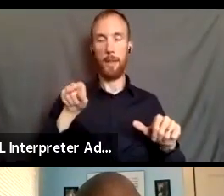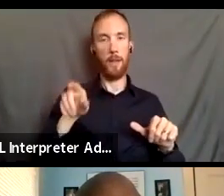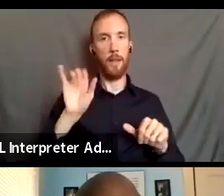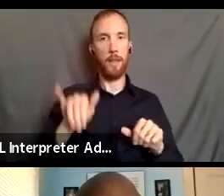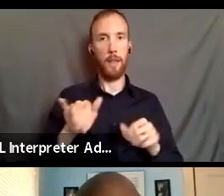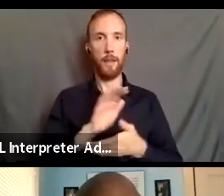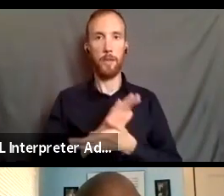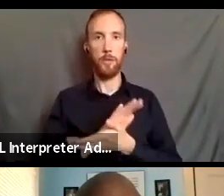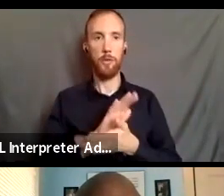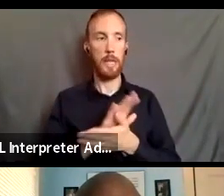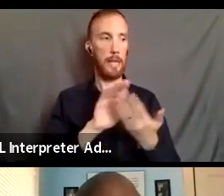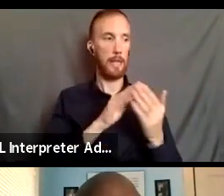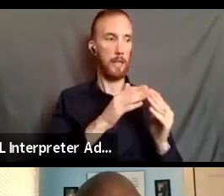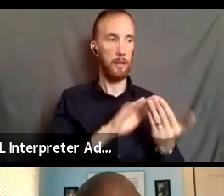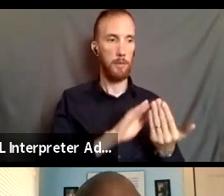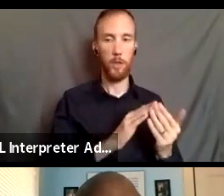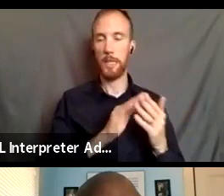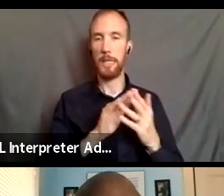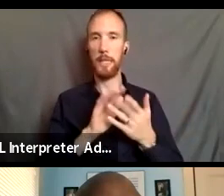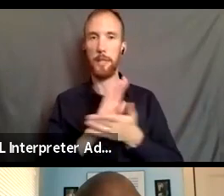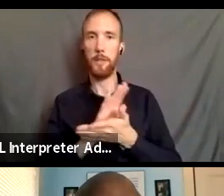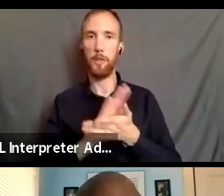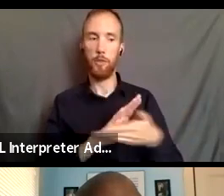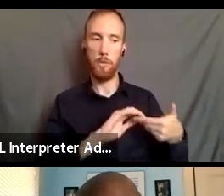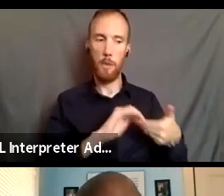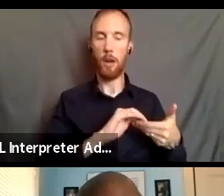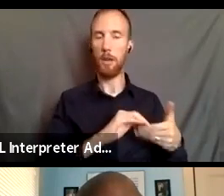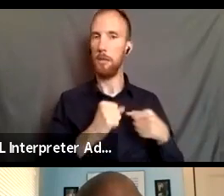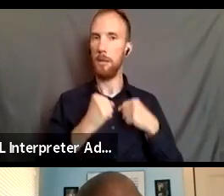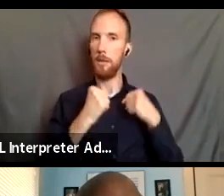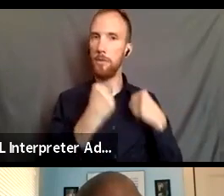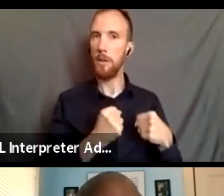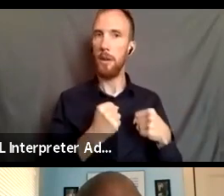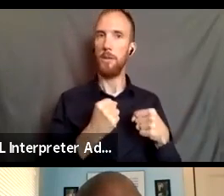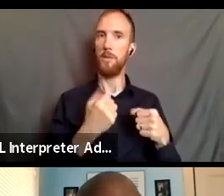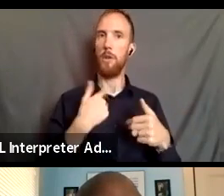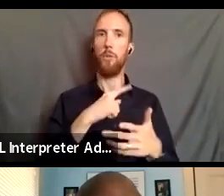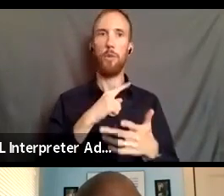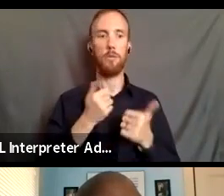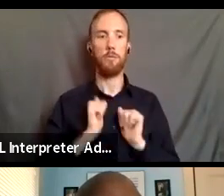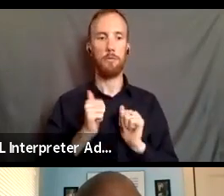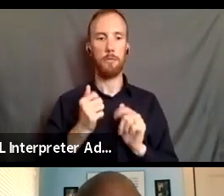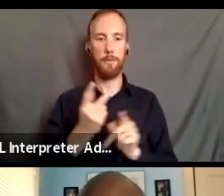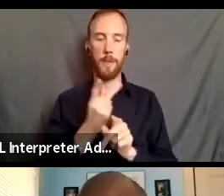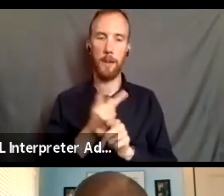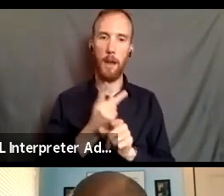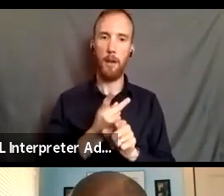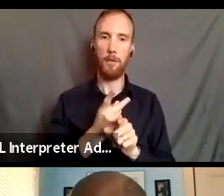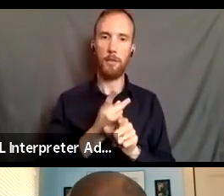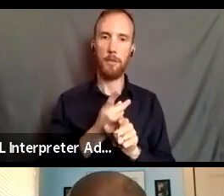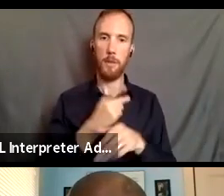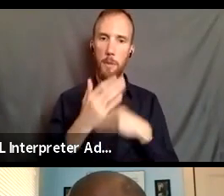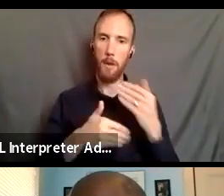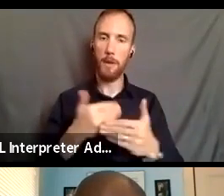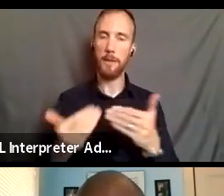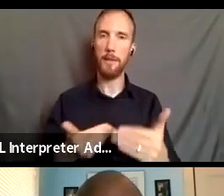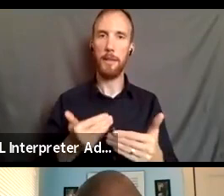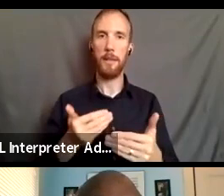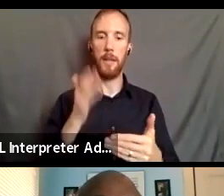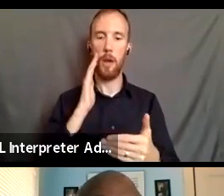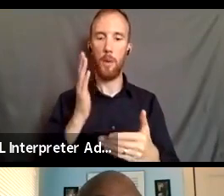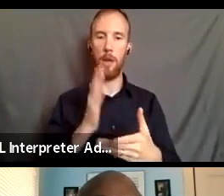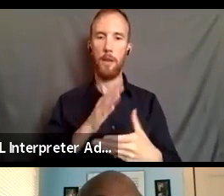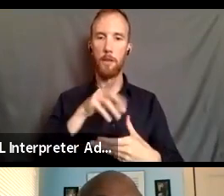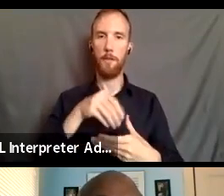extremely strong and so we're working out a protocol that would even further involve the safe passage